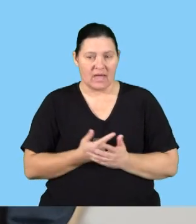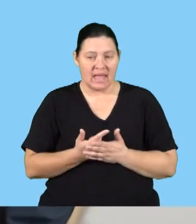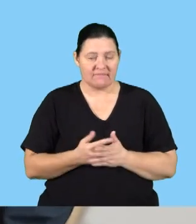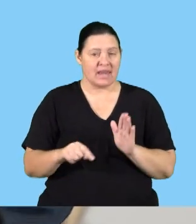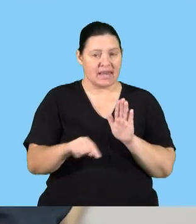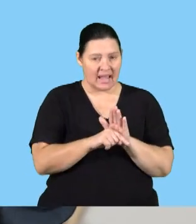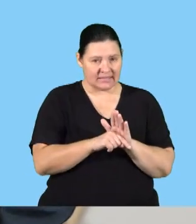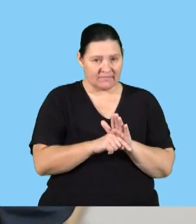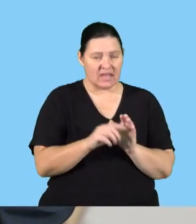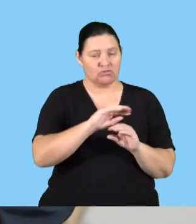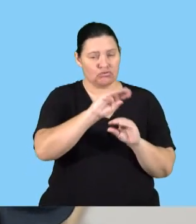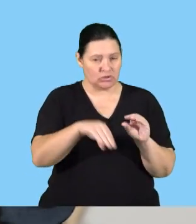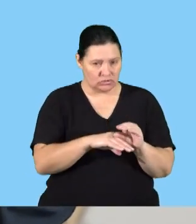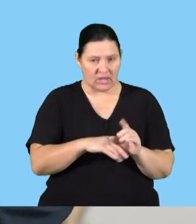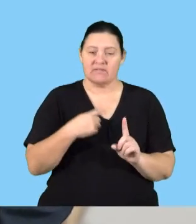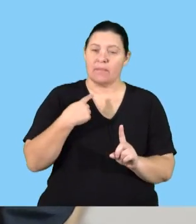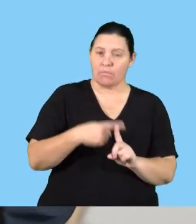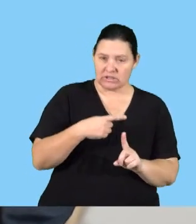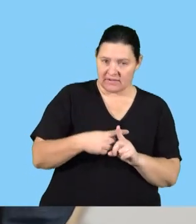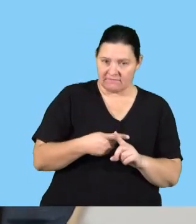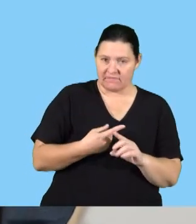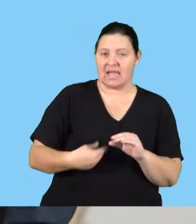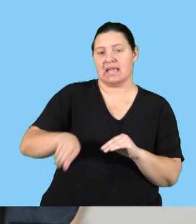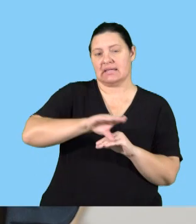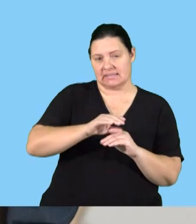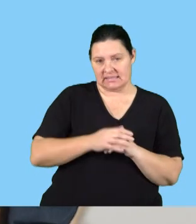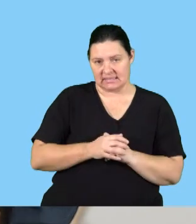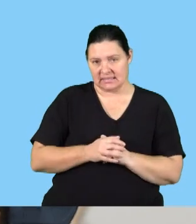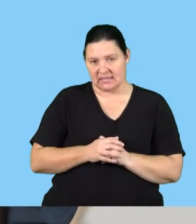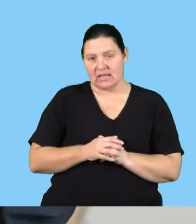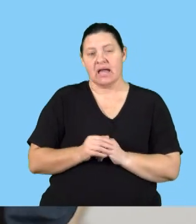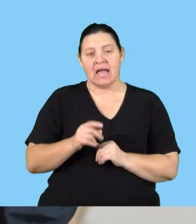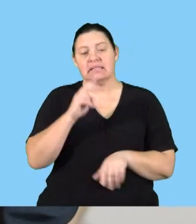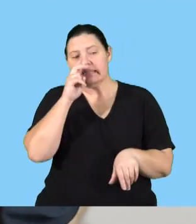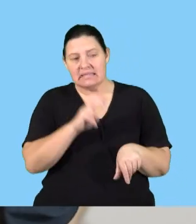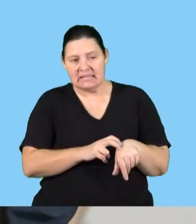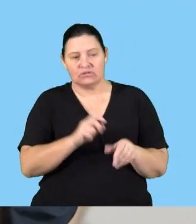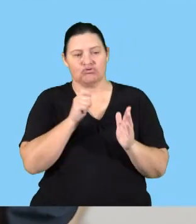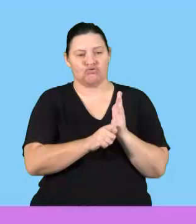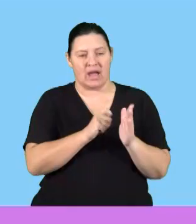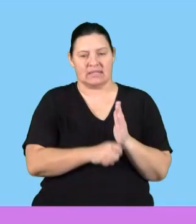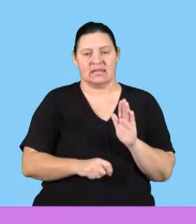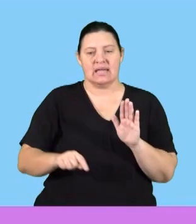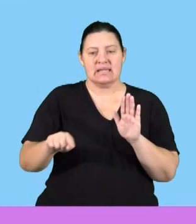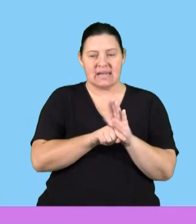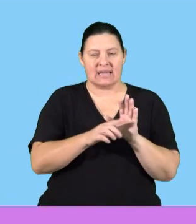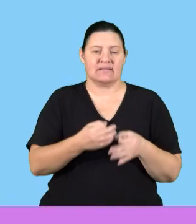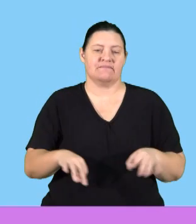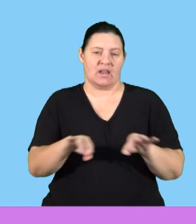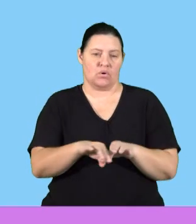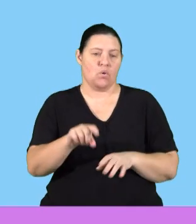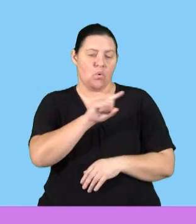reduced. So if it is negative, it was reduced. If it is positive, it was increased. It's necessary to write the